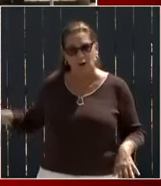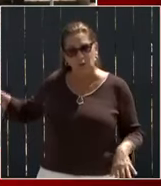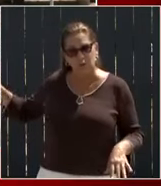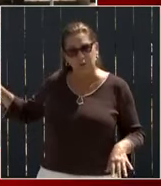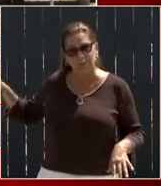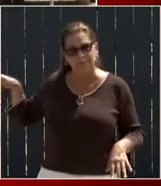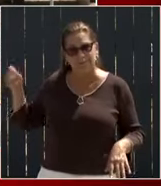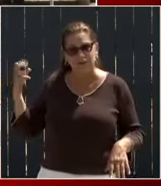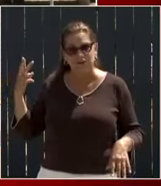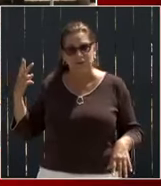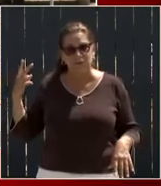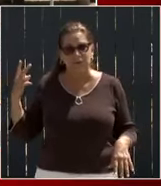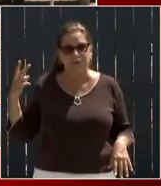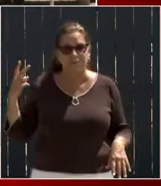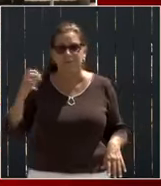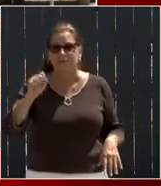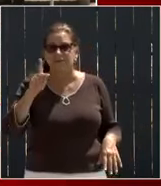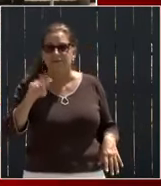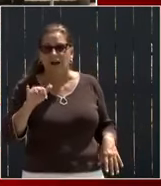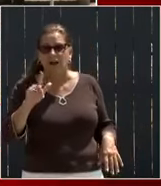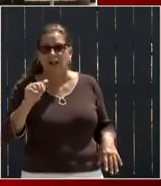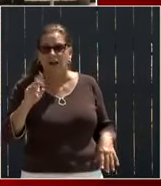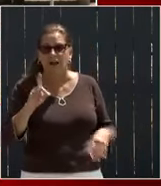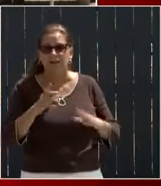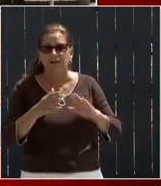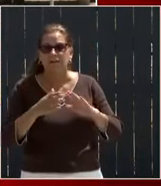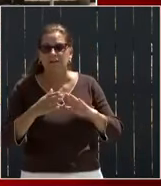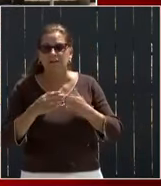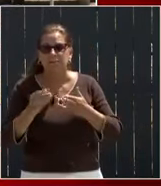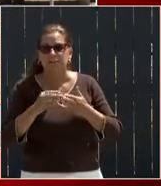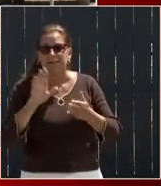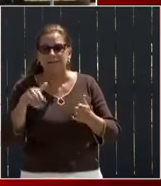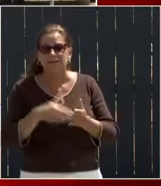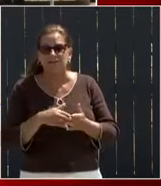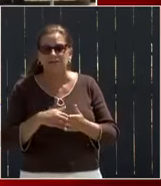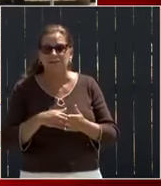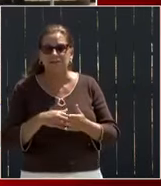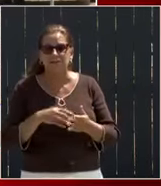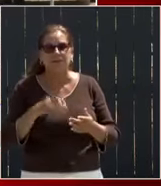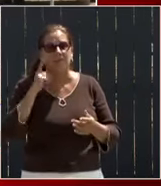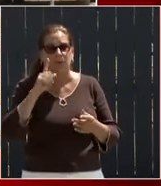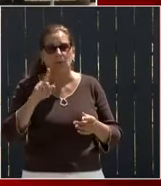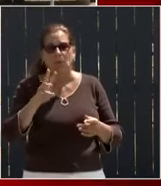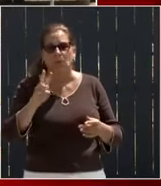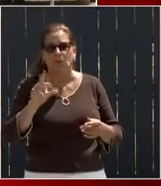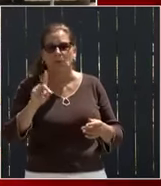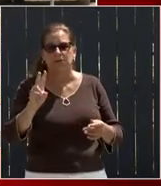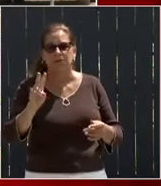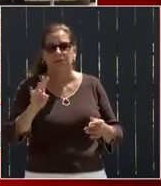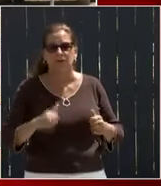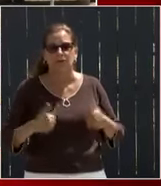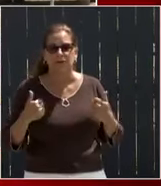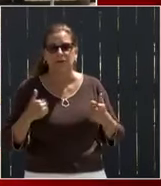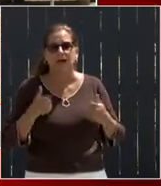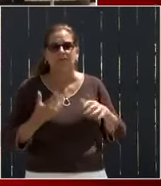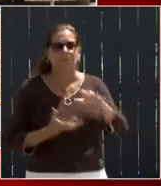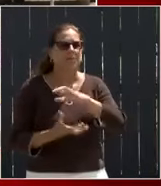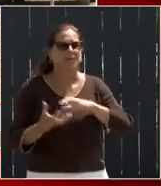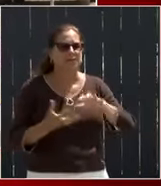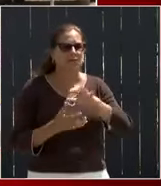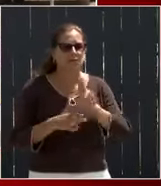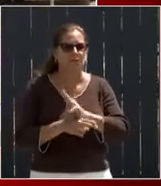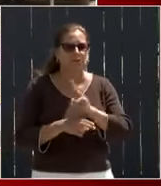been 30 years in the making. The residents of Ward 7 imagined a vibrant, mixed-use space, and although it took a long